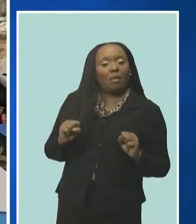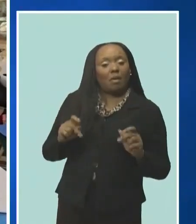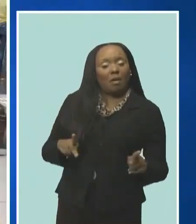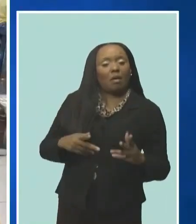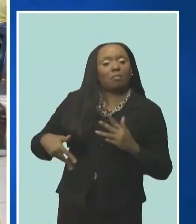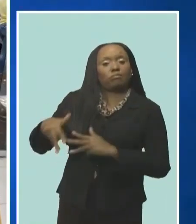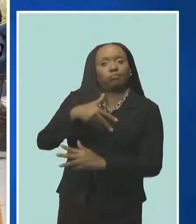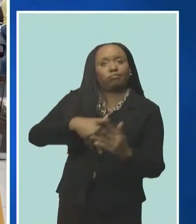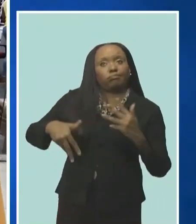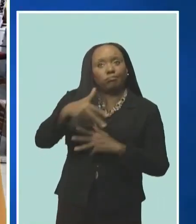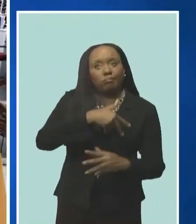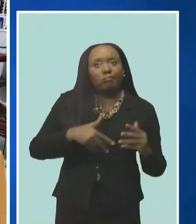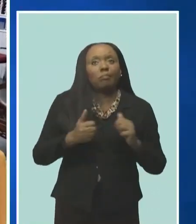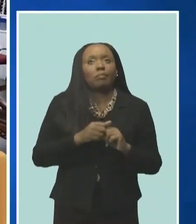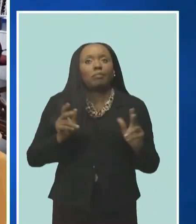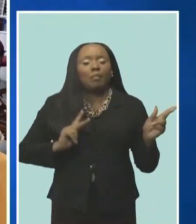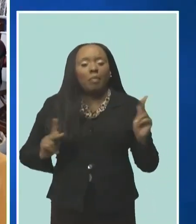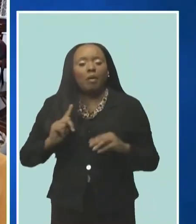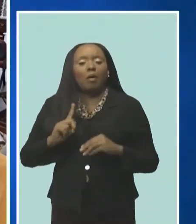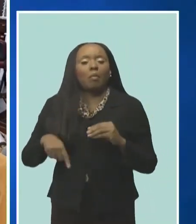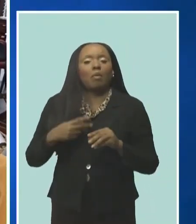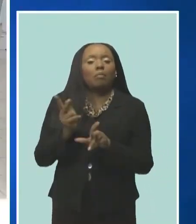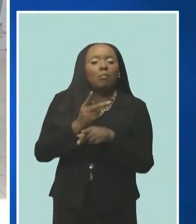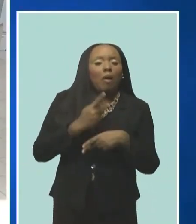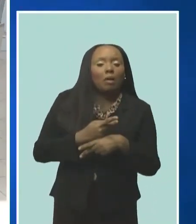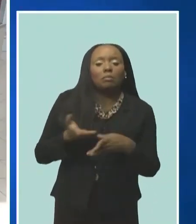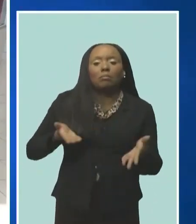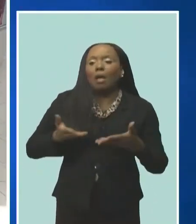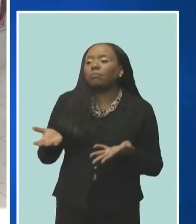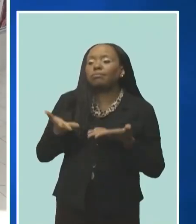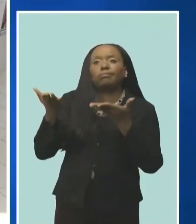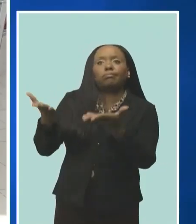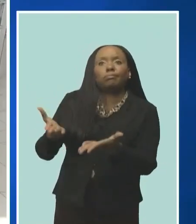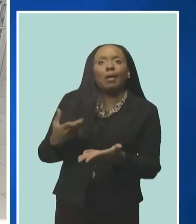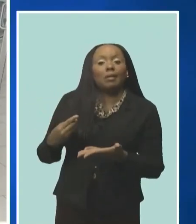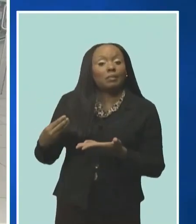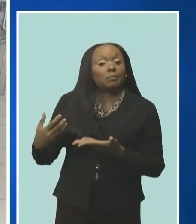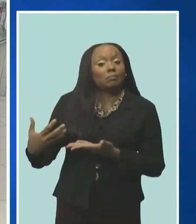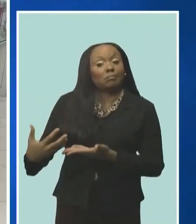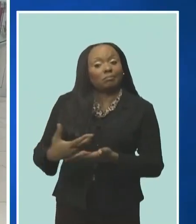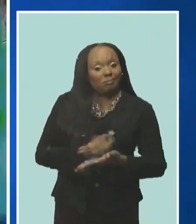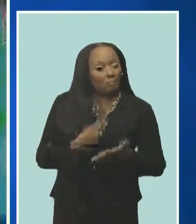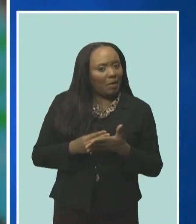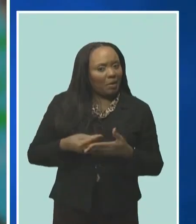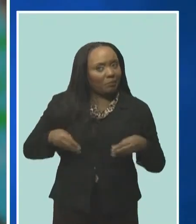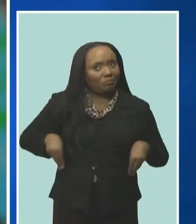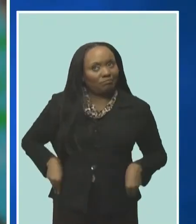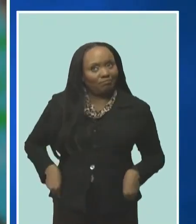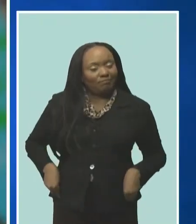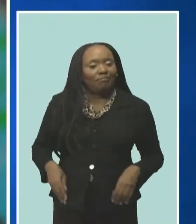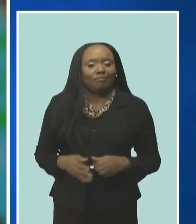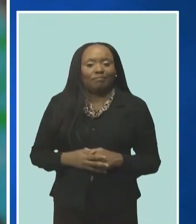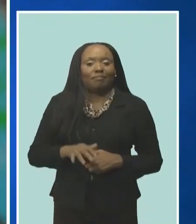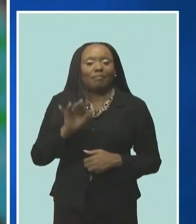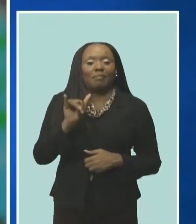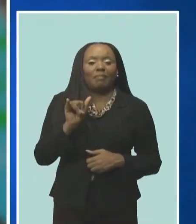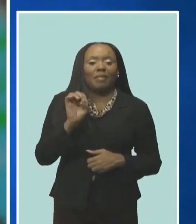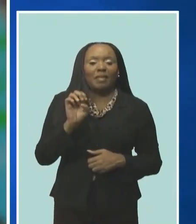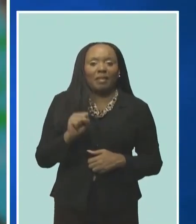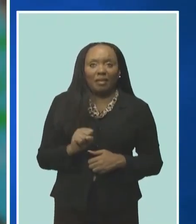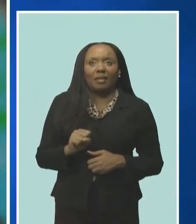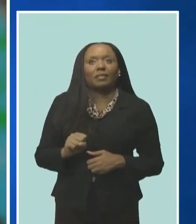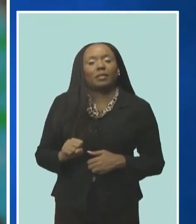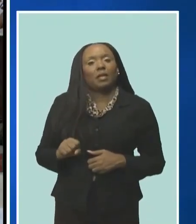with the public, get feedback on their products and services, and make some money. The occasion was the Youth Entrepreneurship